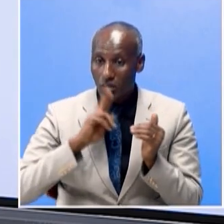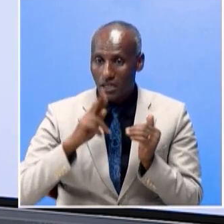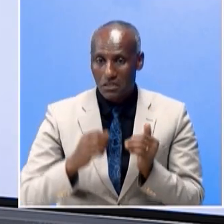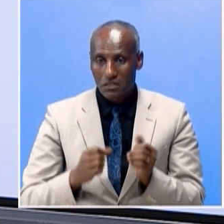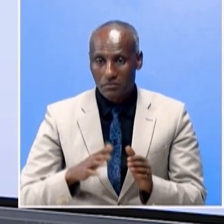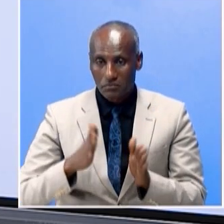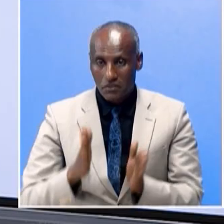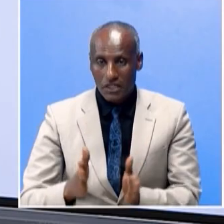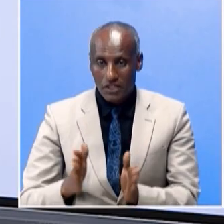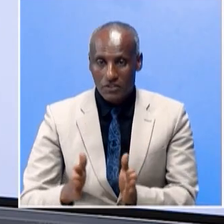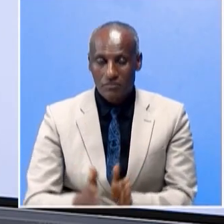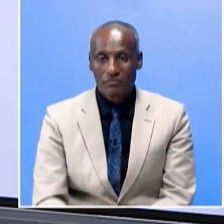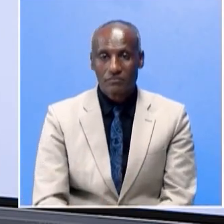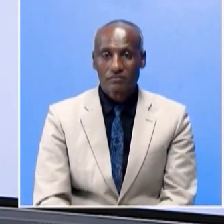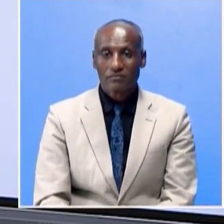So, let's